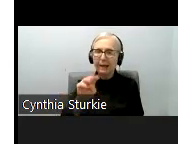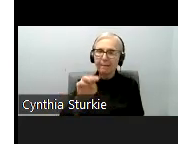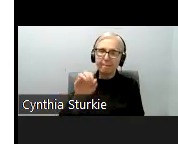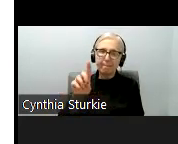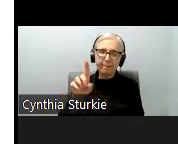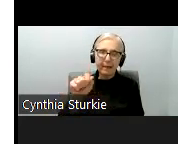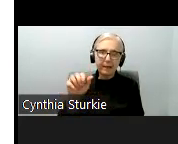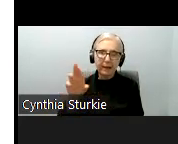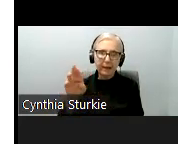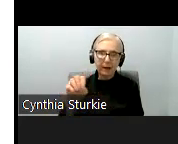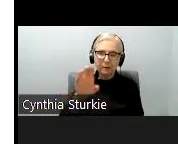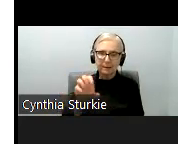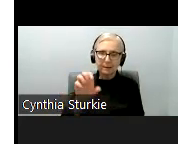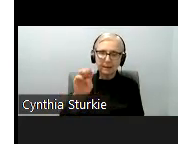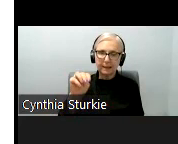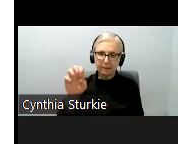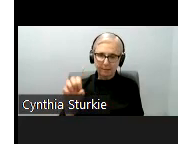of CMS